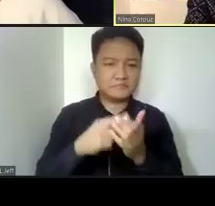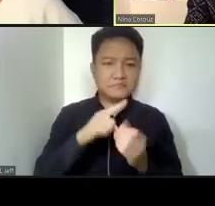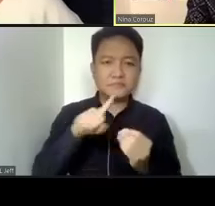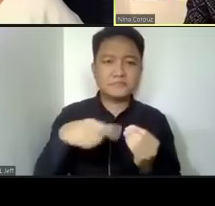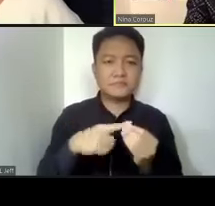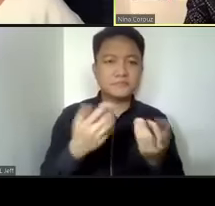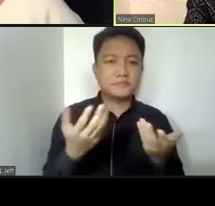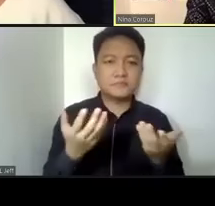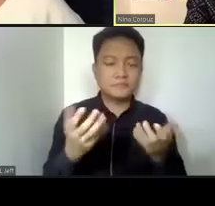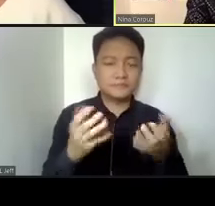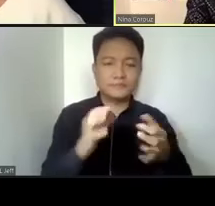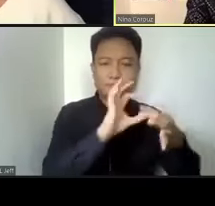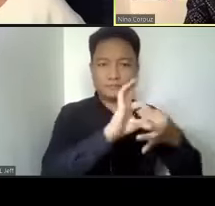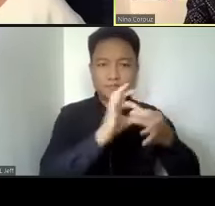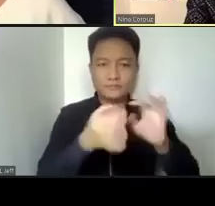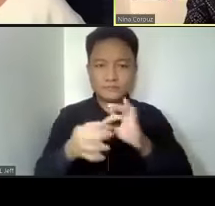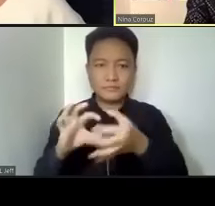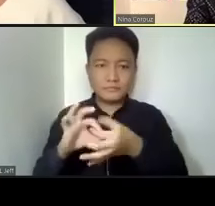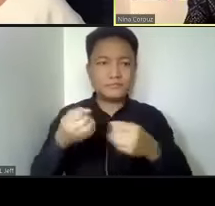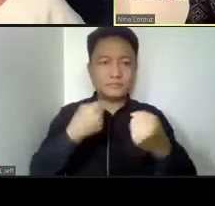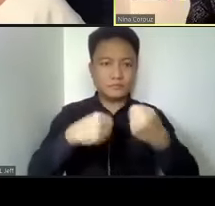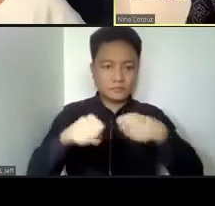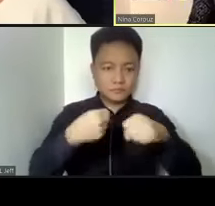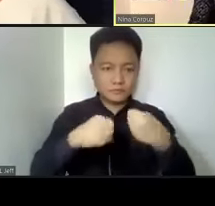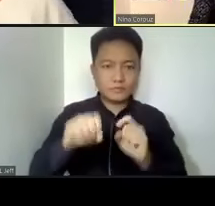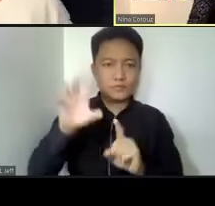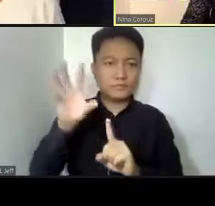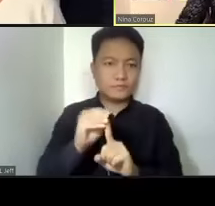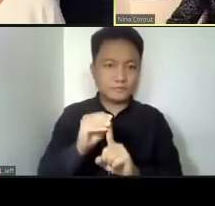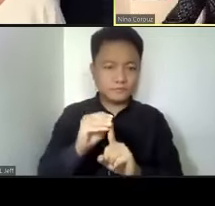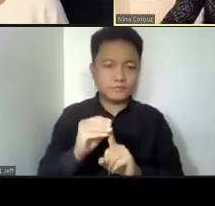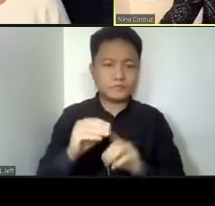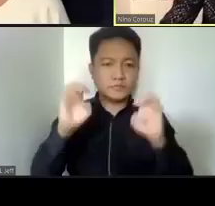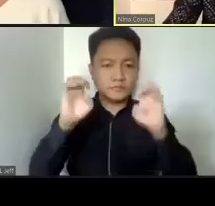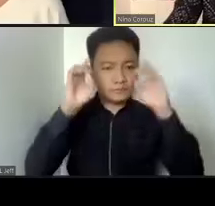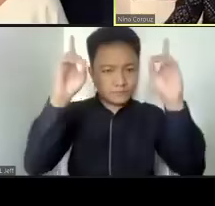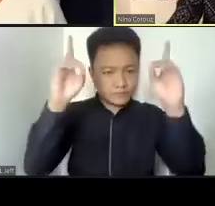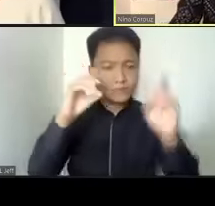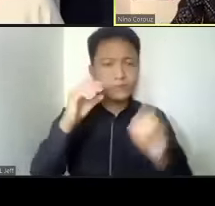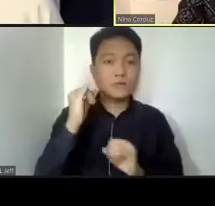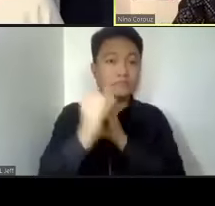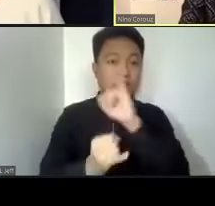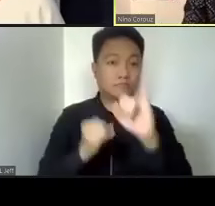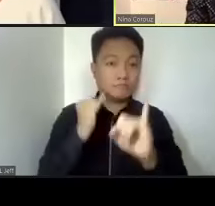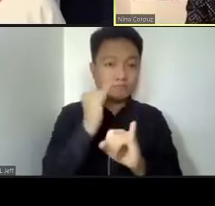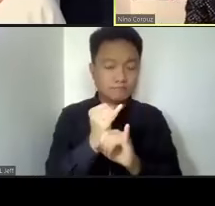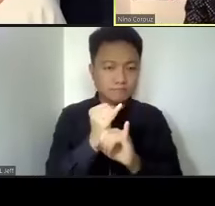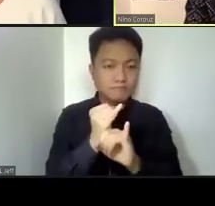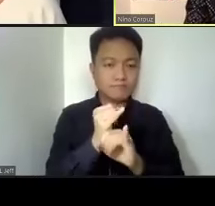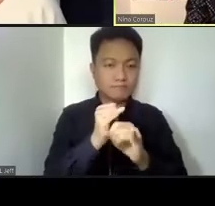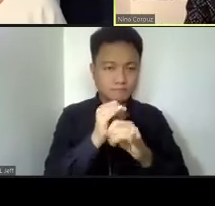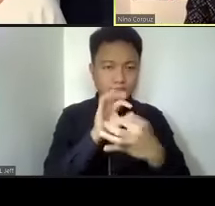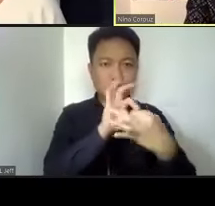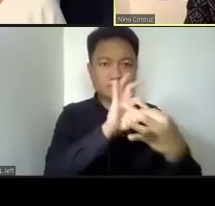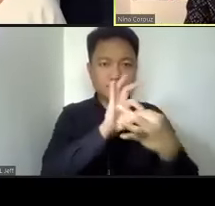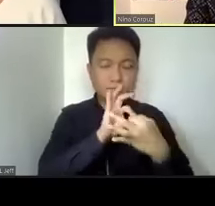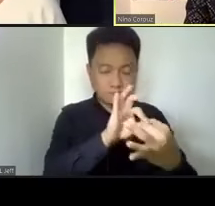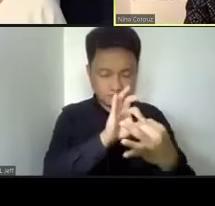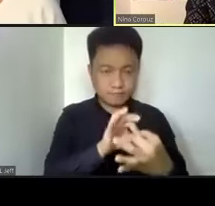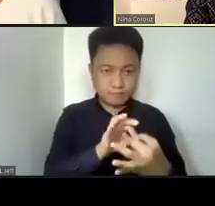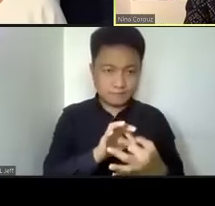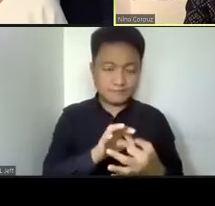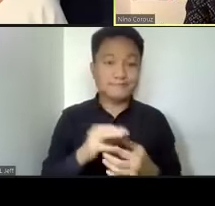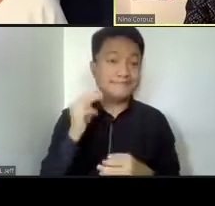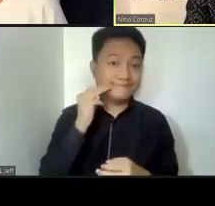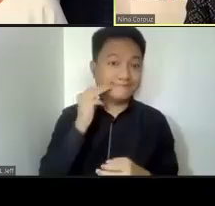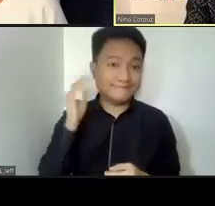international cooperation. She also talked about the programs of the WWF for awareness and action on issues such as the degradation